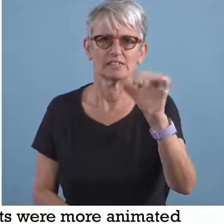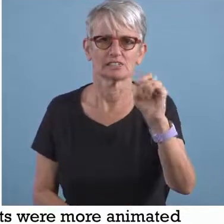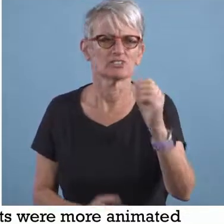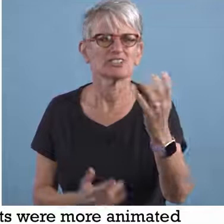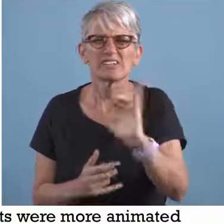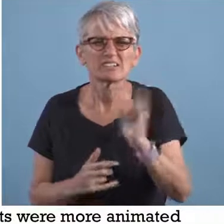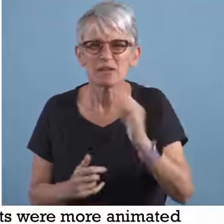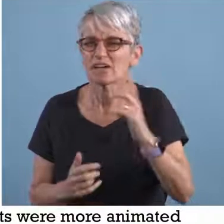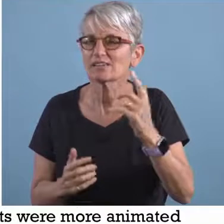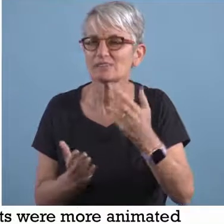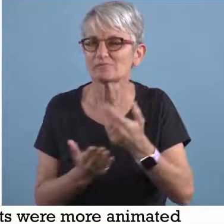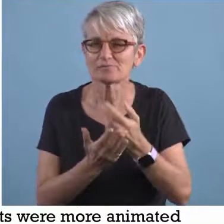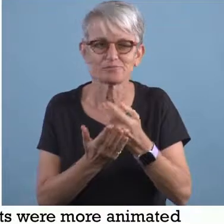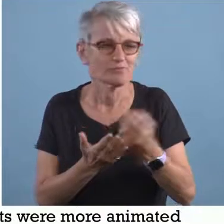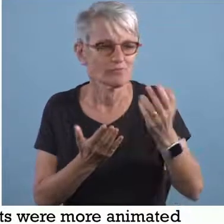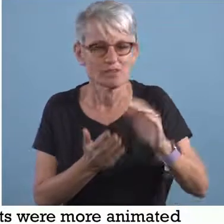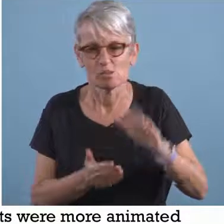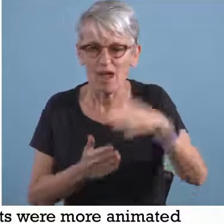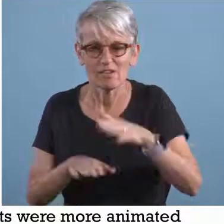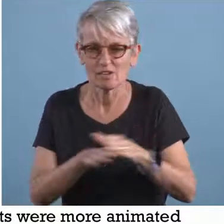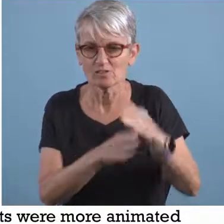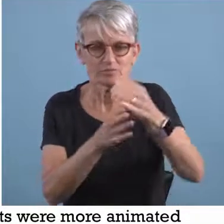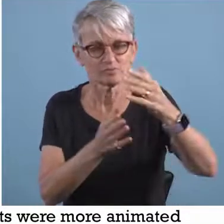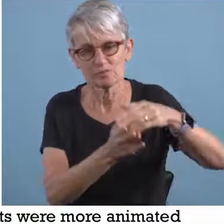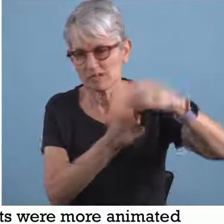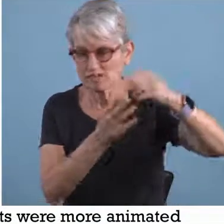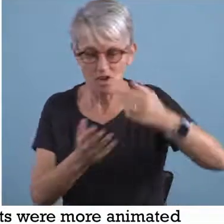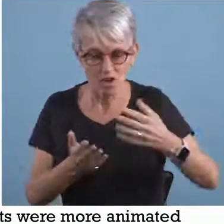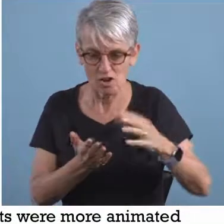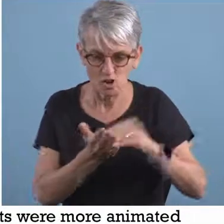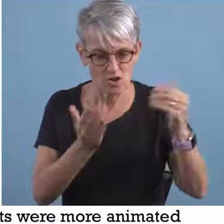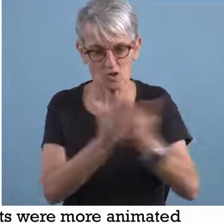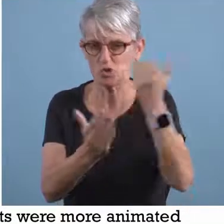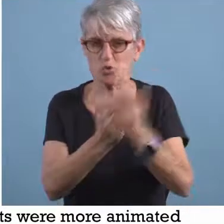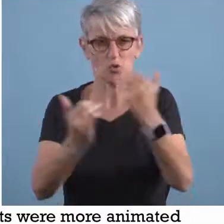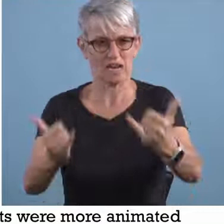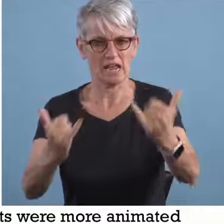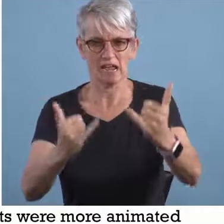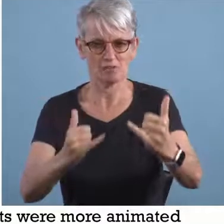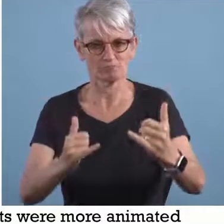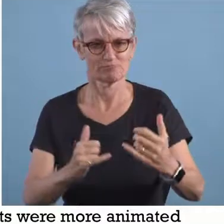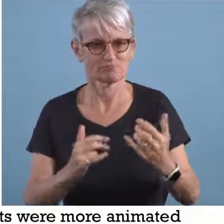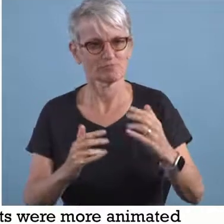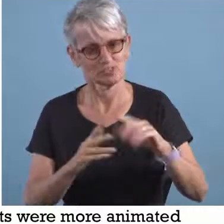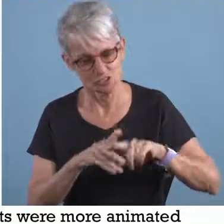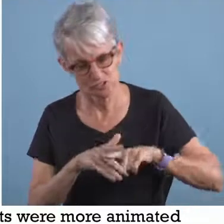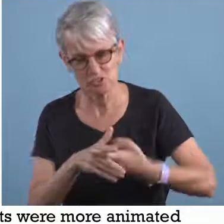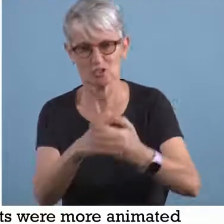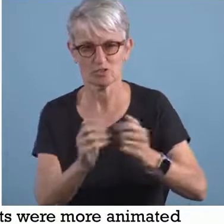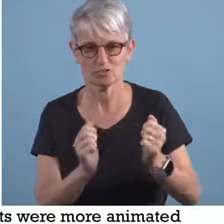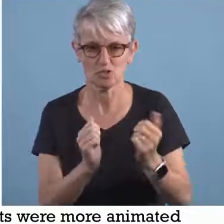surfer and being on the wave, the top of the wave, to get started at the very beginning of things.